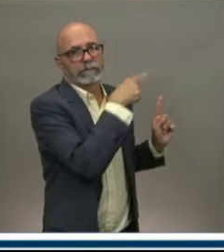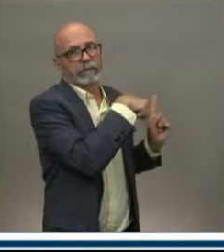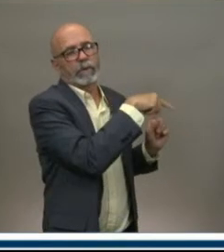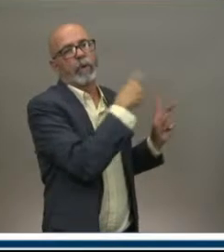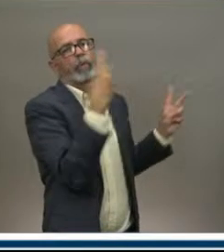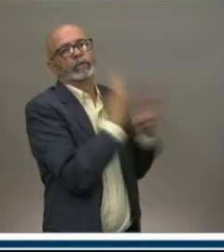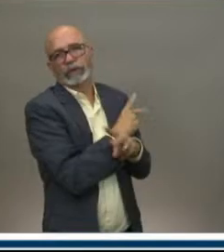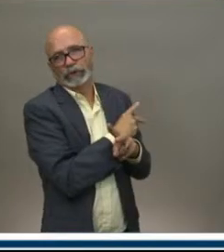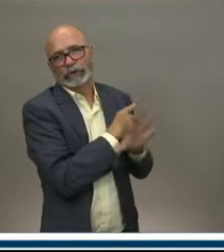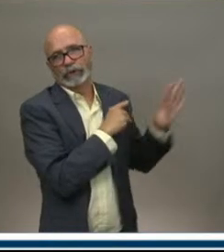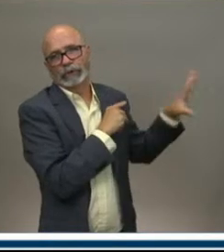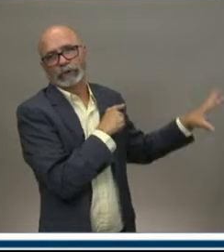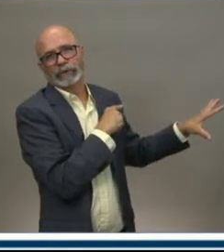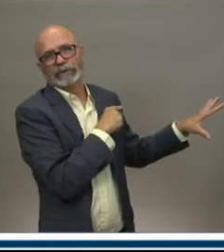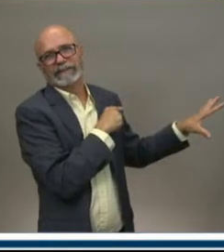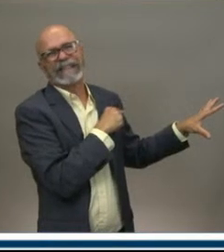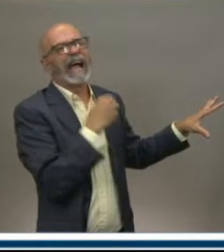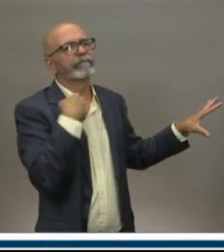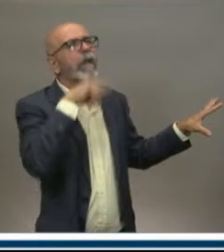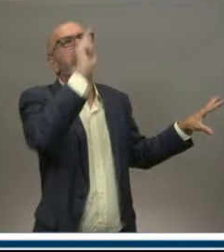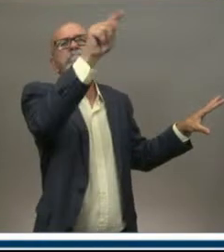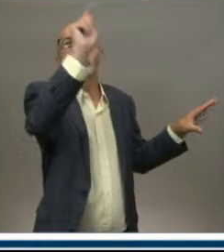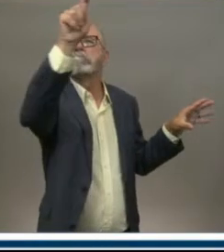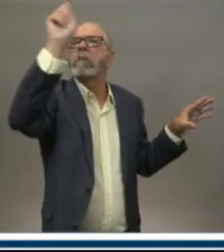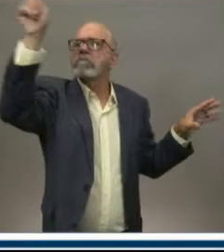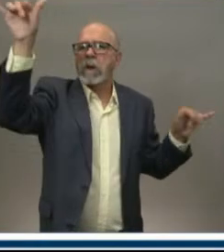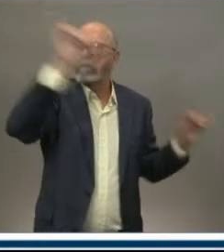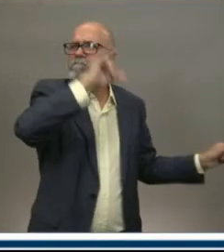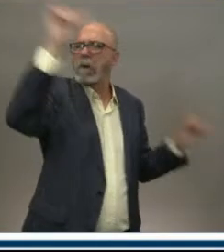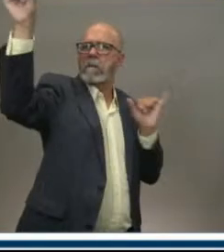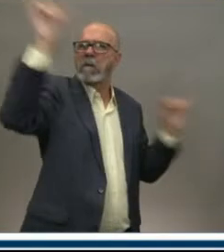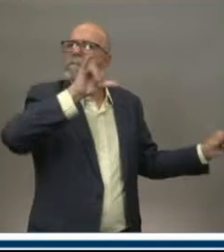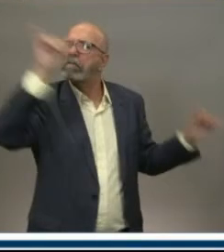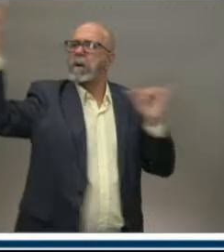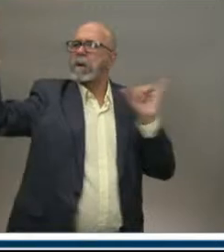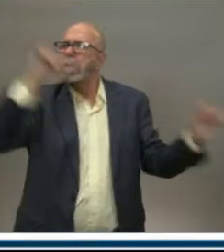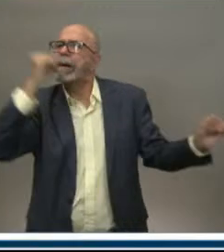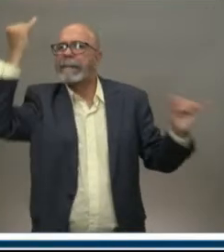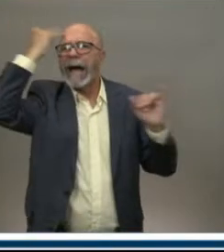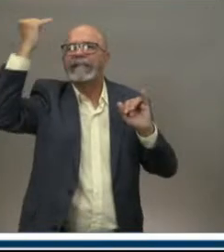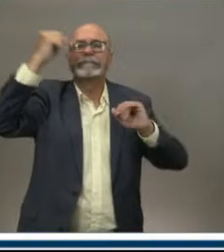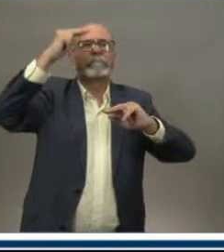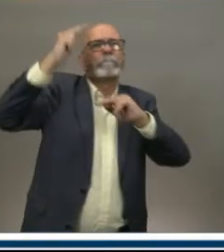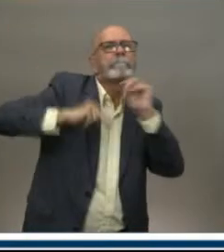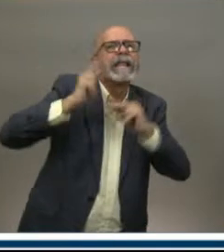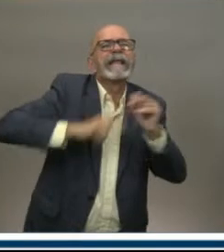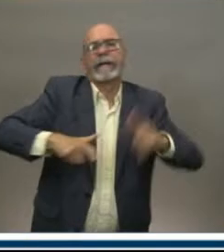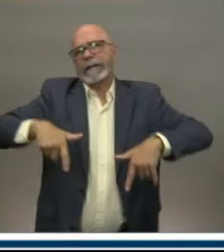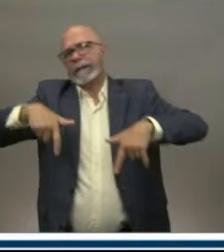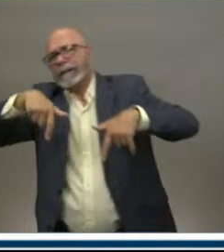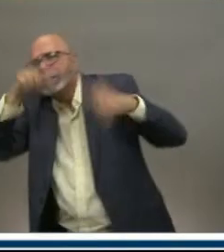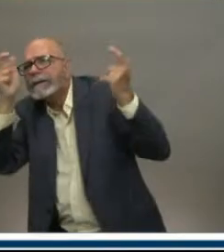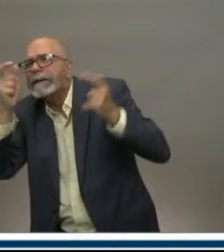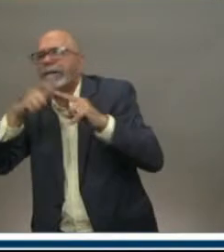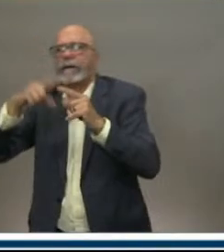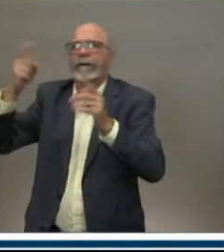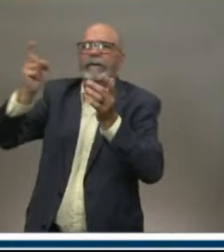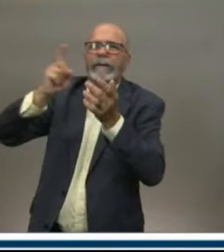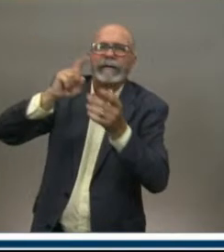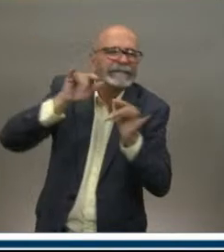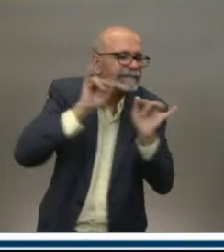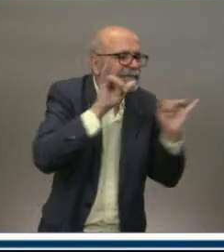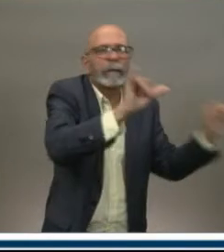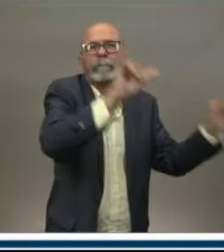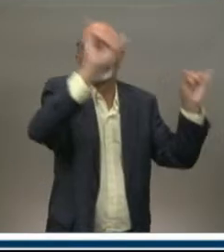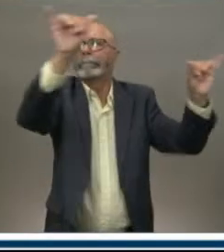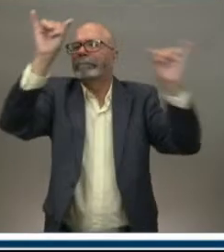a similar structure, those that would be built of the same vintage as Northwood, with a mix